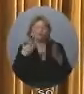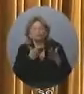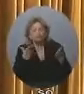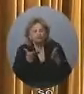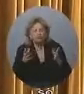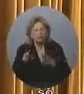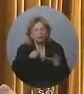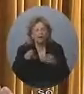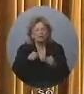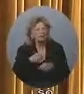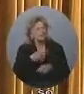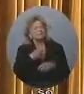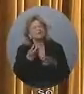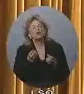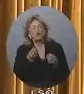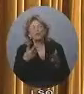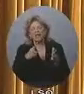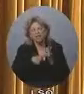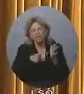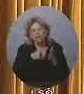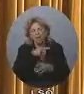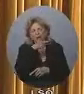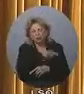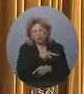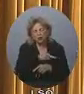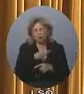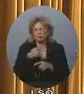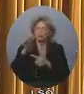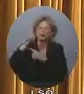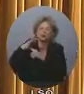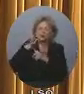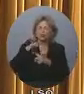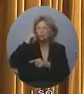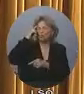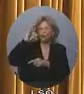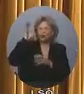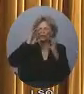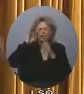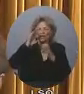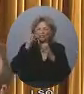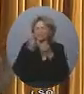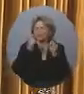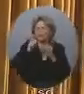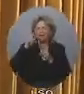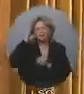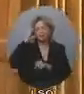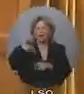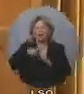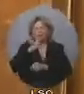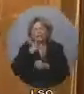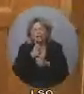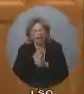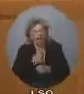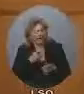does the Minister use a search-and-rescue helicopter to get back from vacation? Mr.